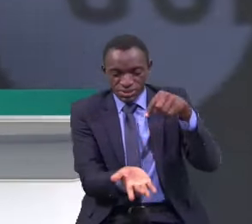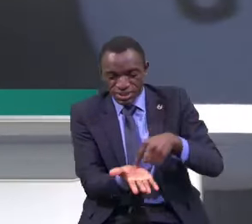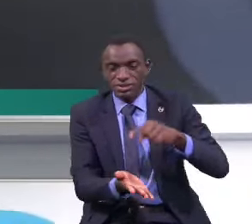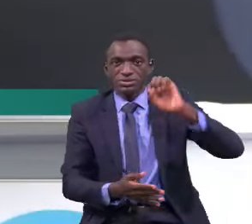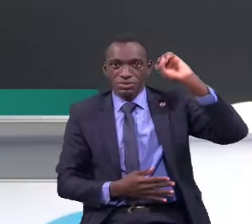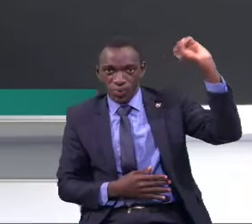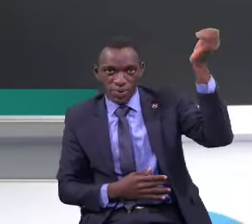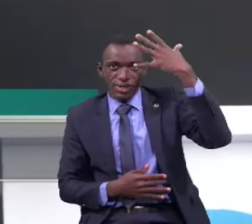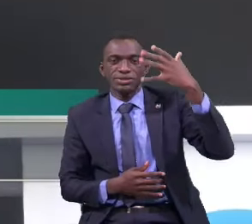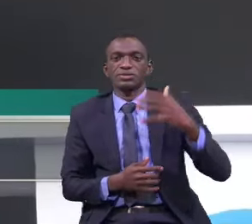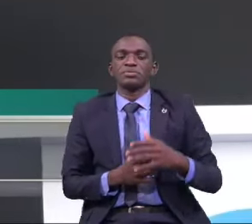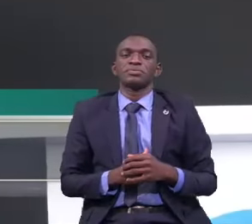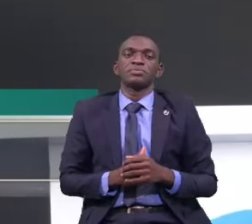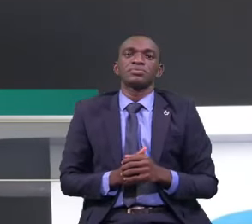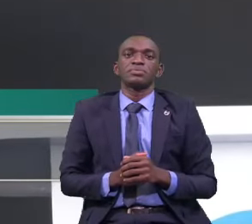grace.